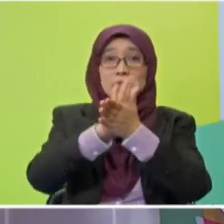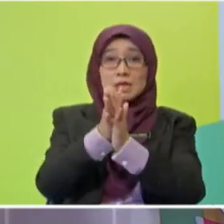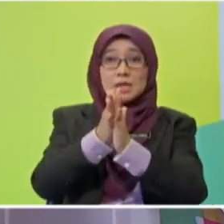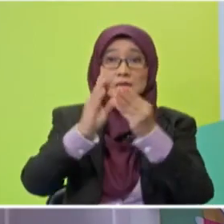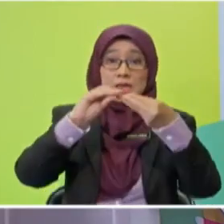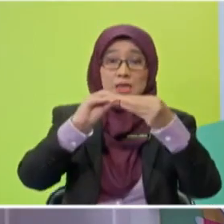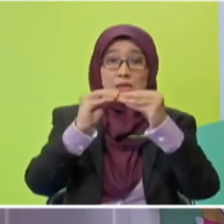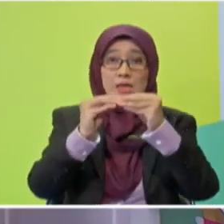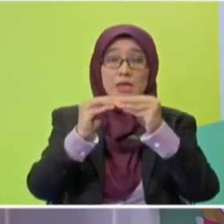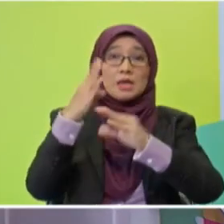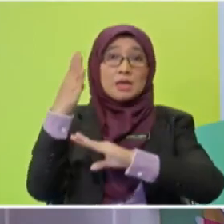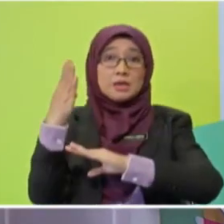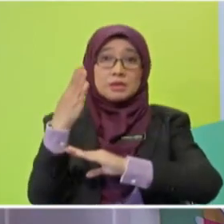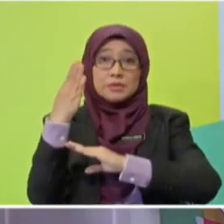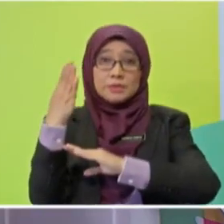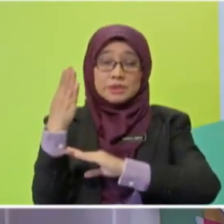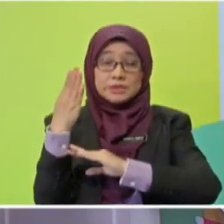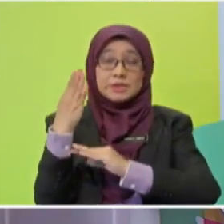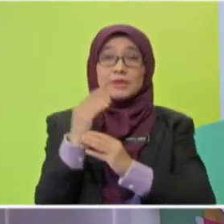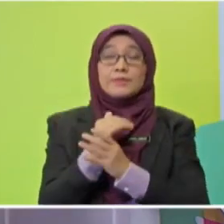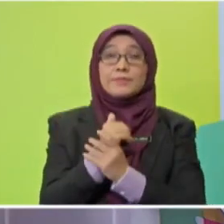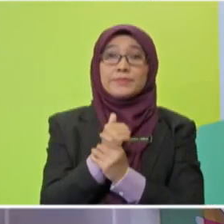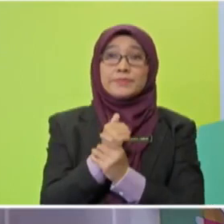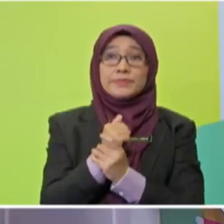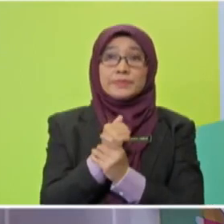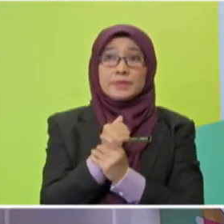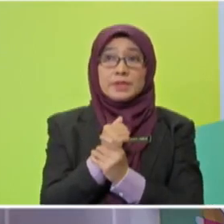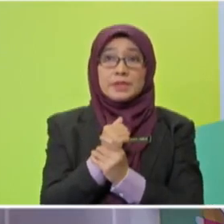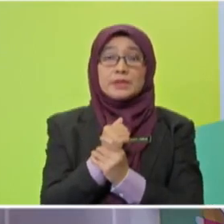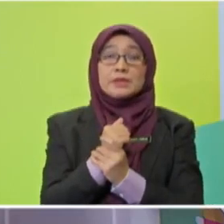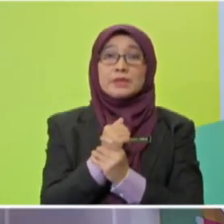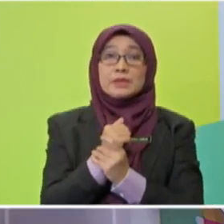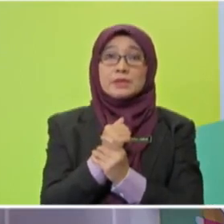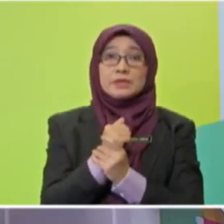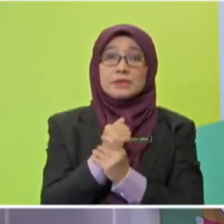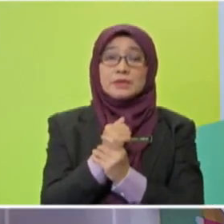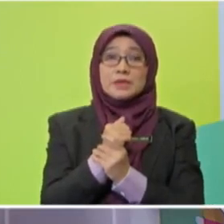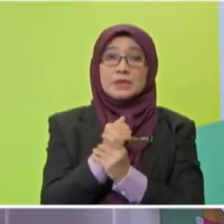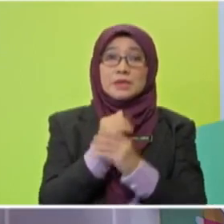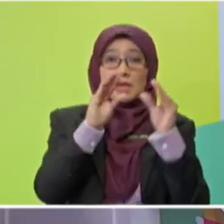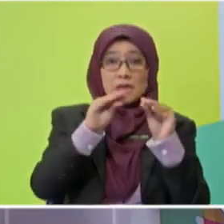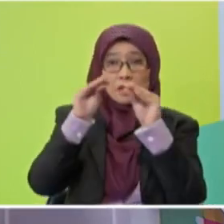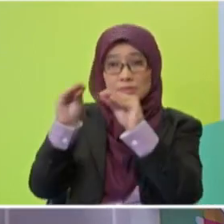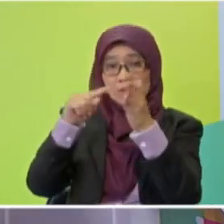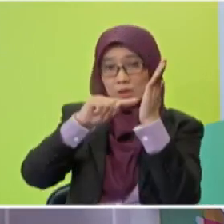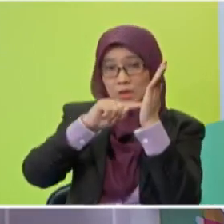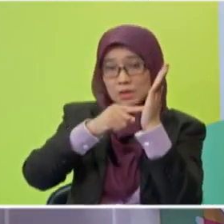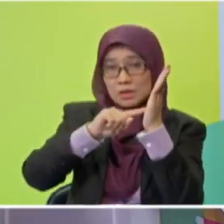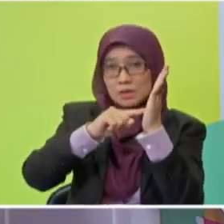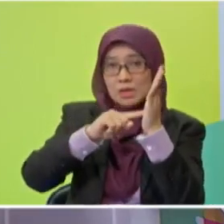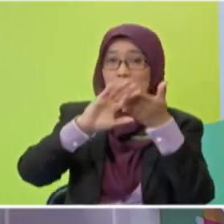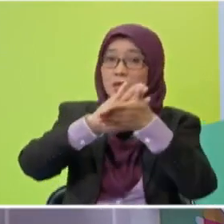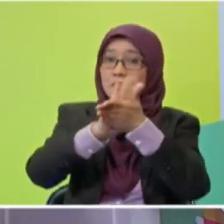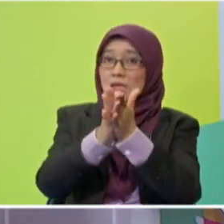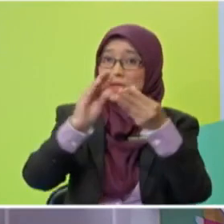decimal number. For your level, you divide decimal numbers with decimal numbers. So you move the decimal point at the divisor, make it